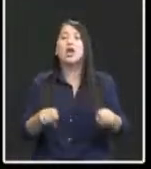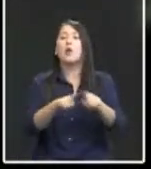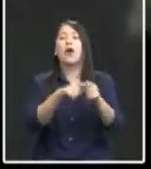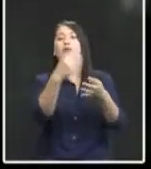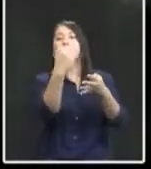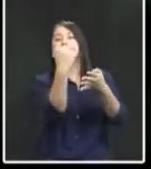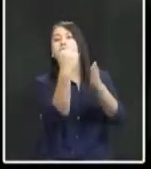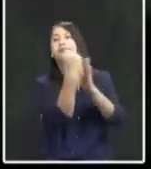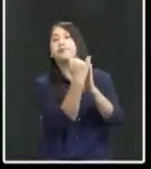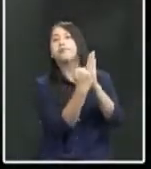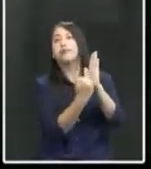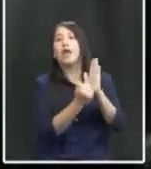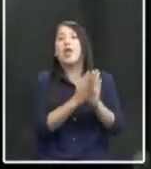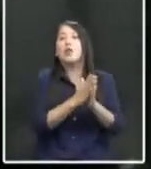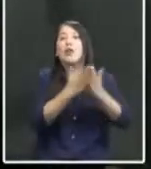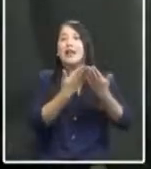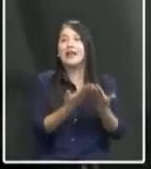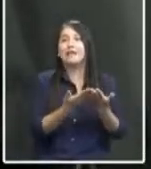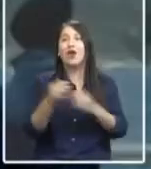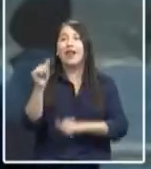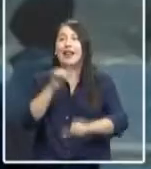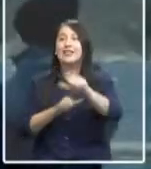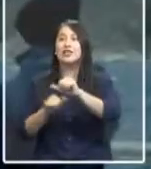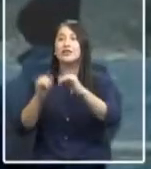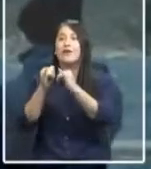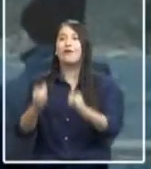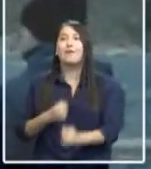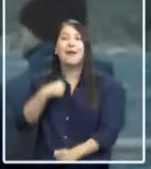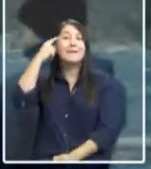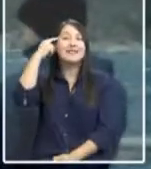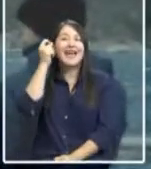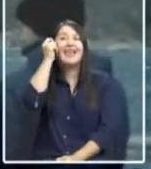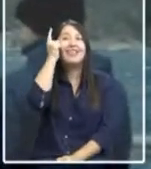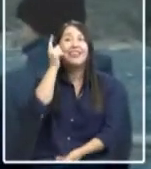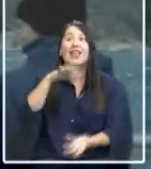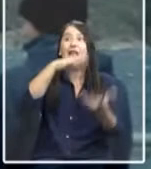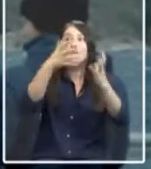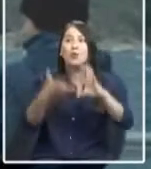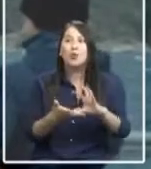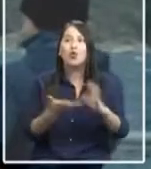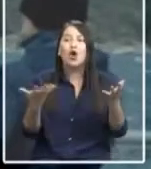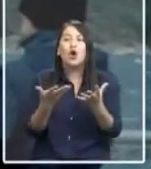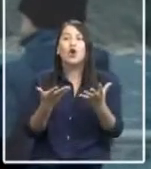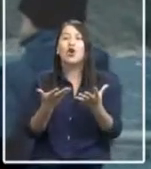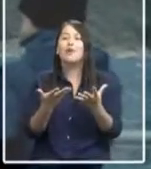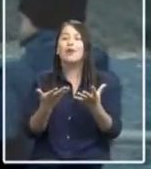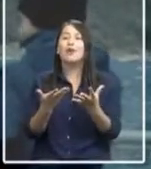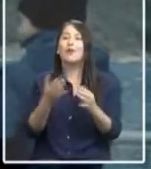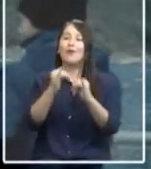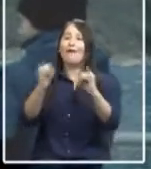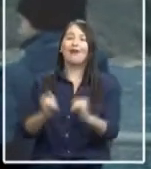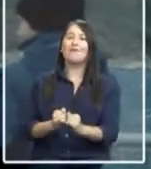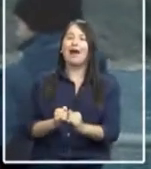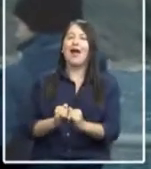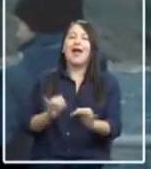textbook, but science is about a way of thinking about how you understand the world through a certain lens.